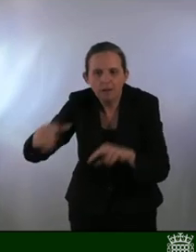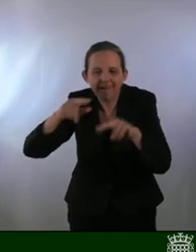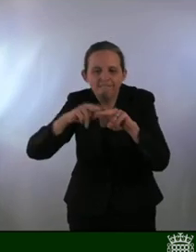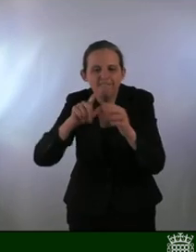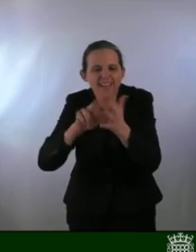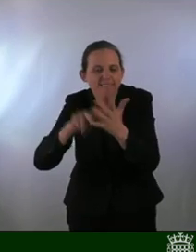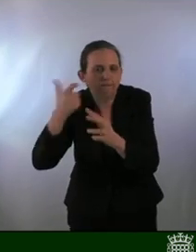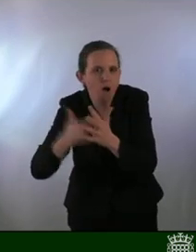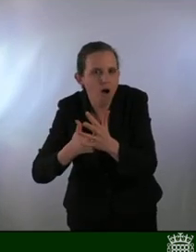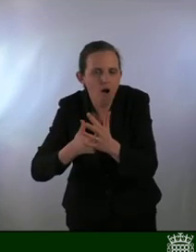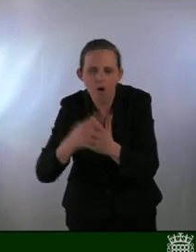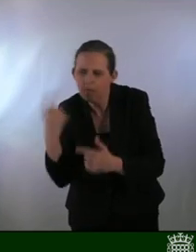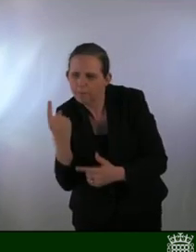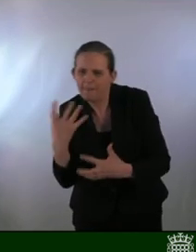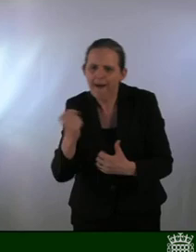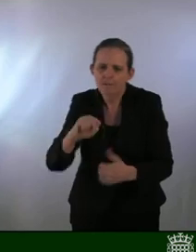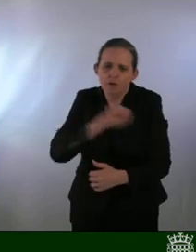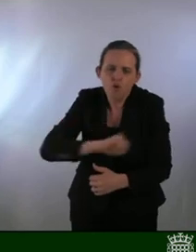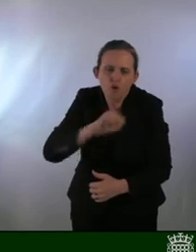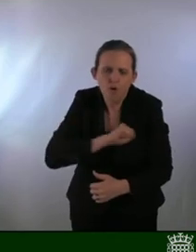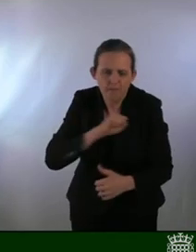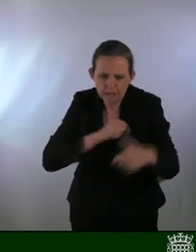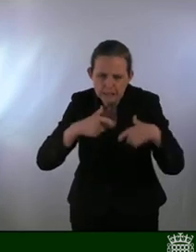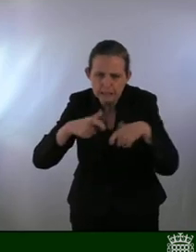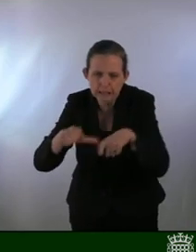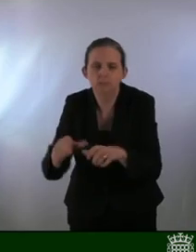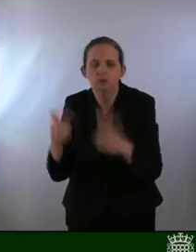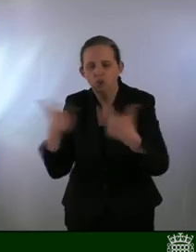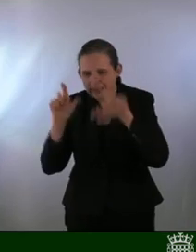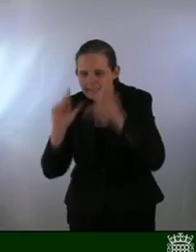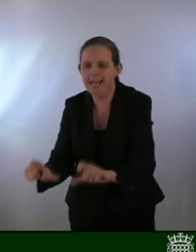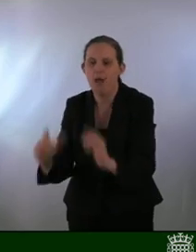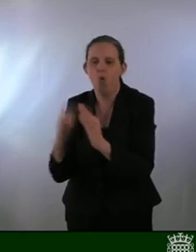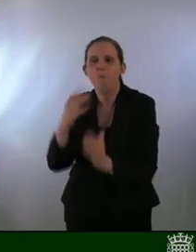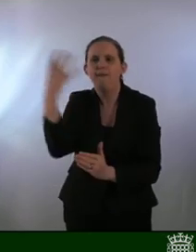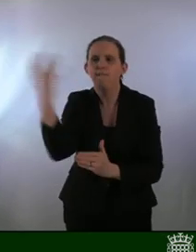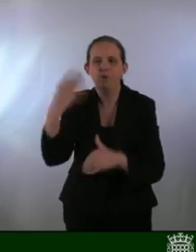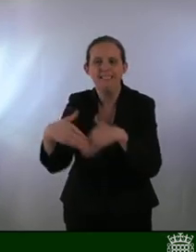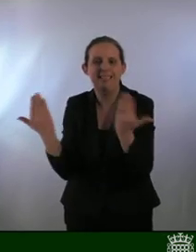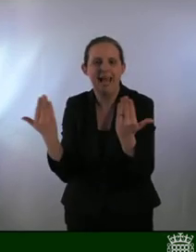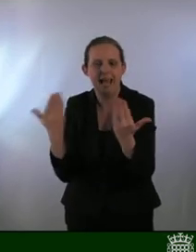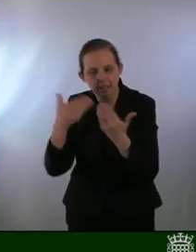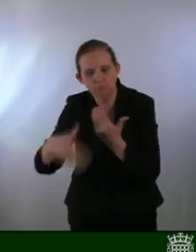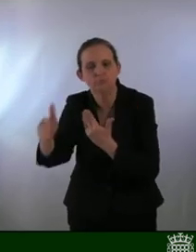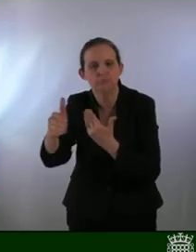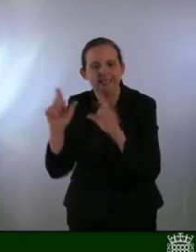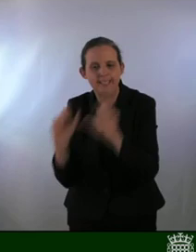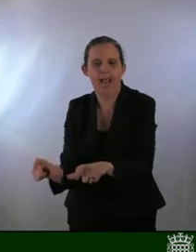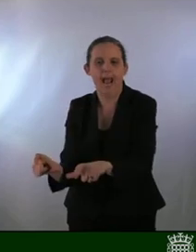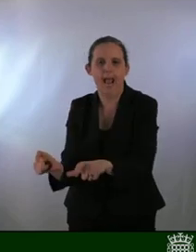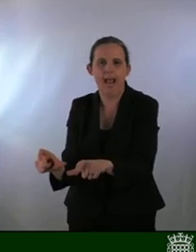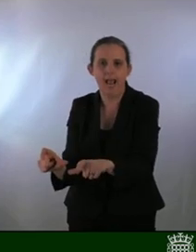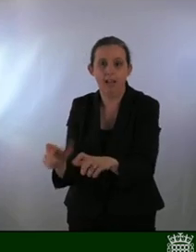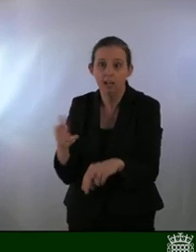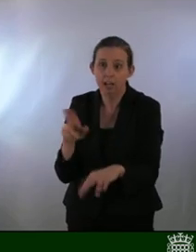new and continuous cough, then you should stay at home for 14 days. If at all possible, you should not go